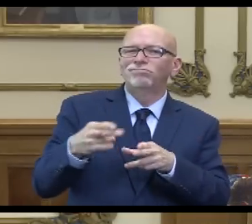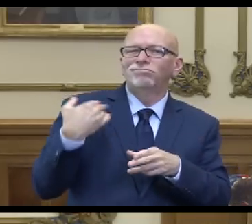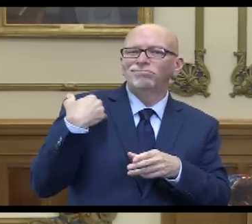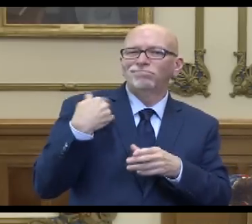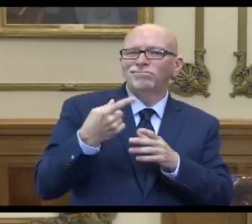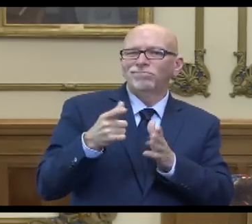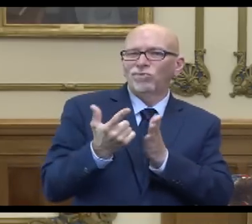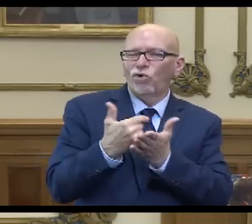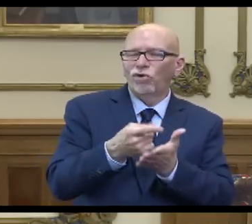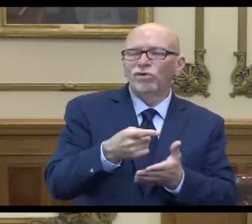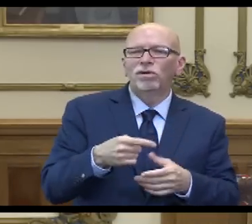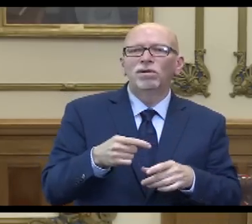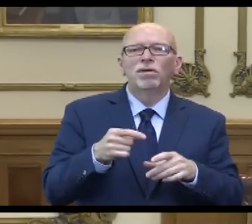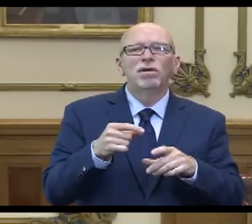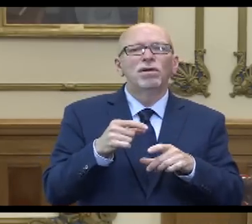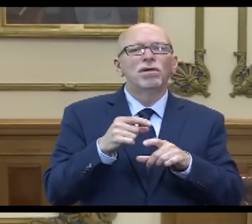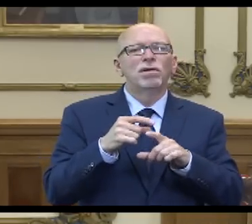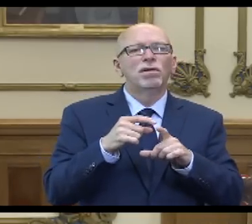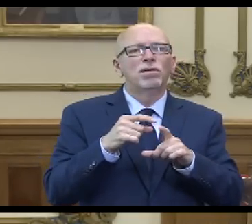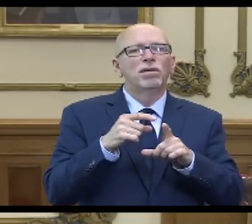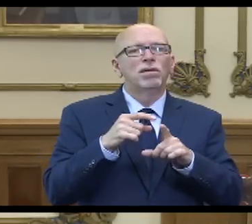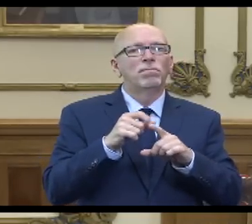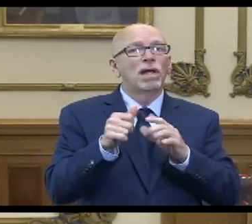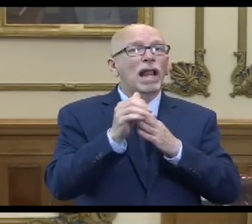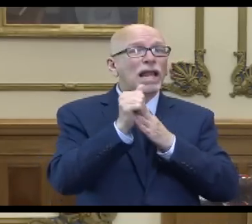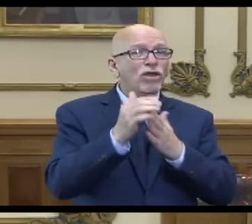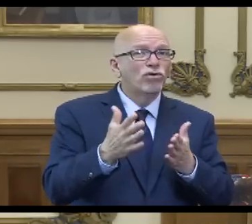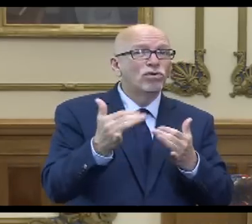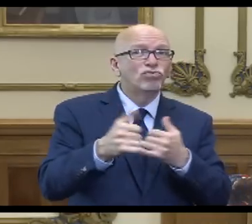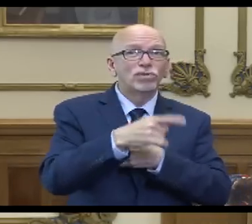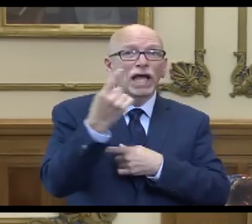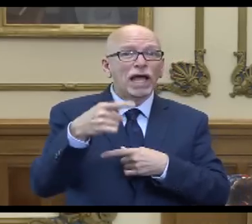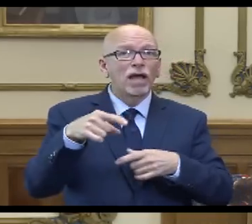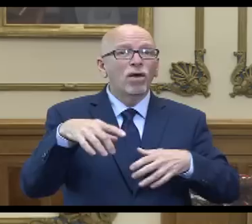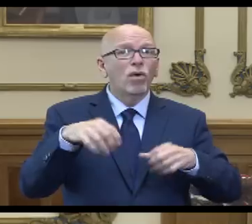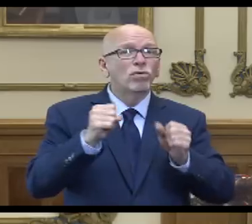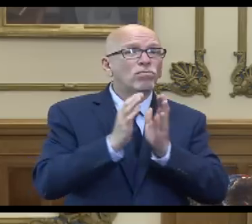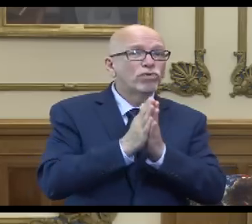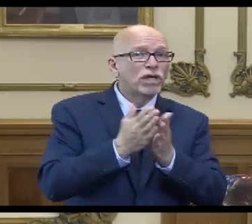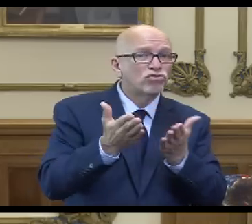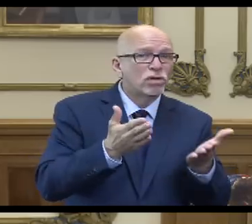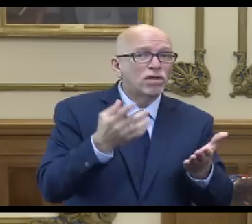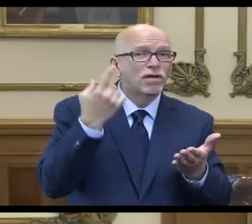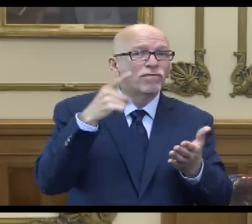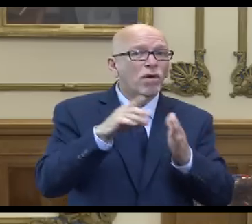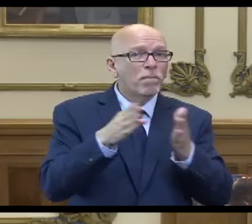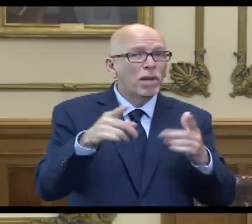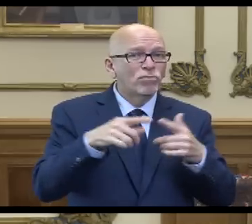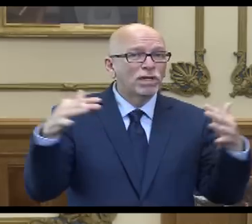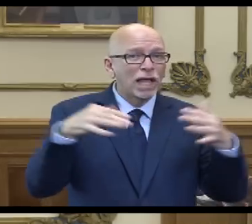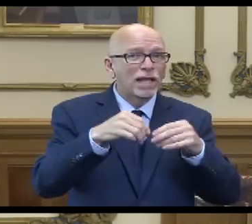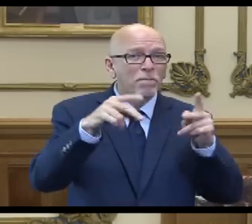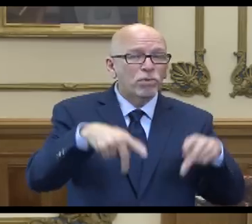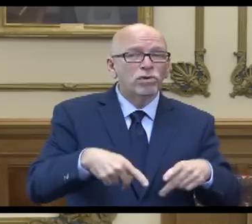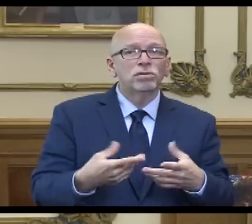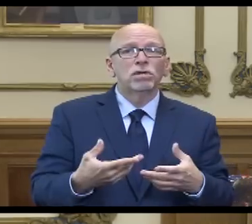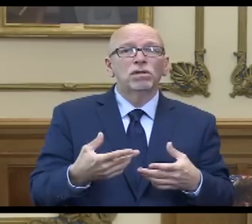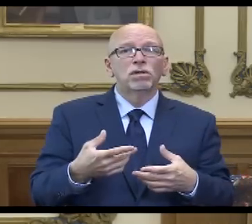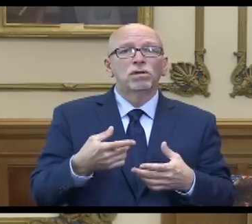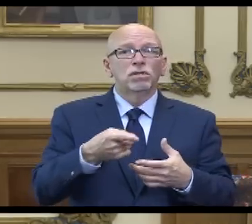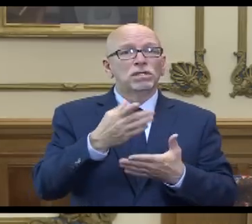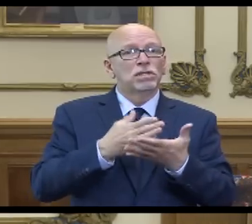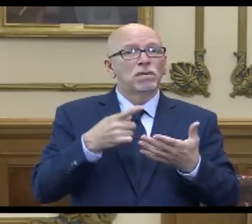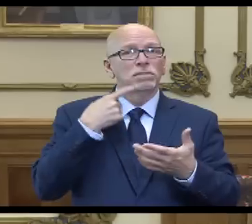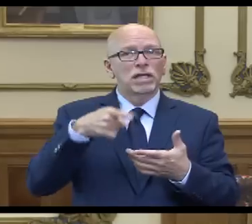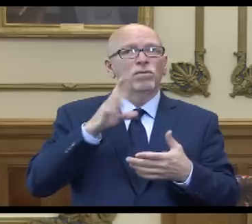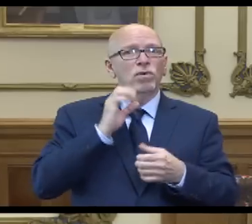beginning, but with leaders today hosting prayer services for the public to gather in person, do you agree with some who say